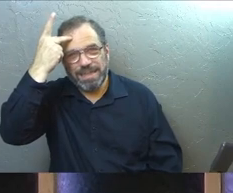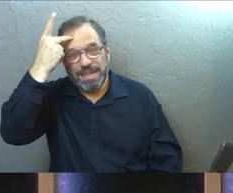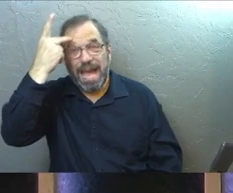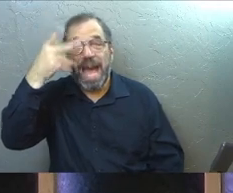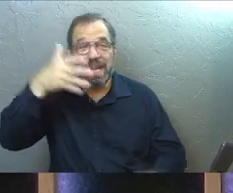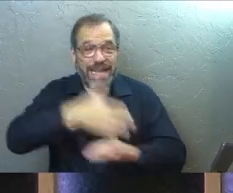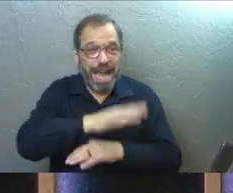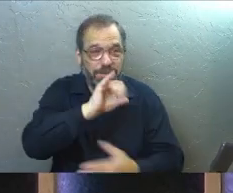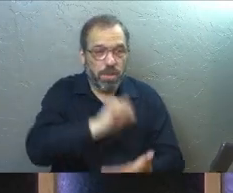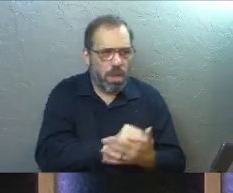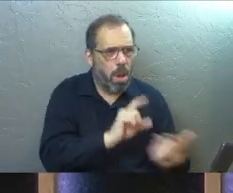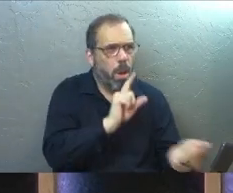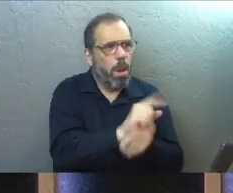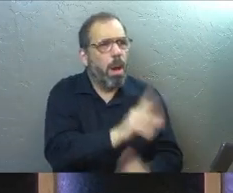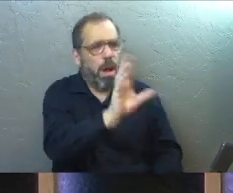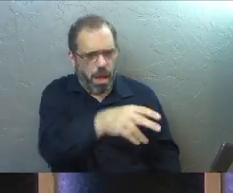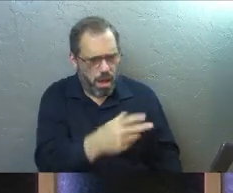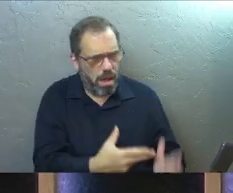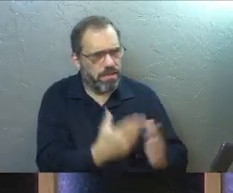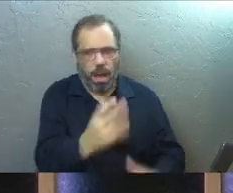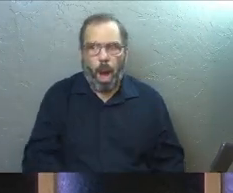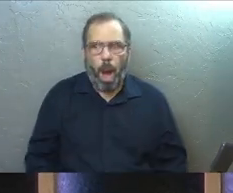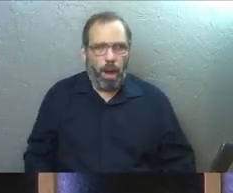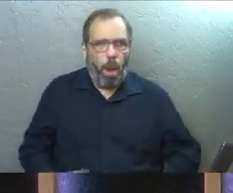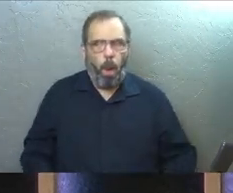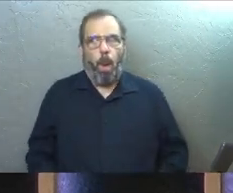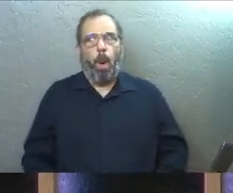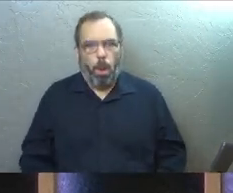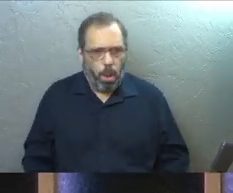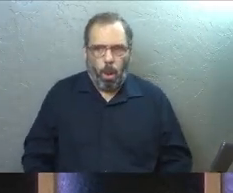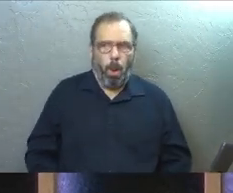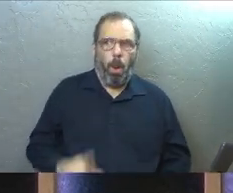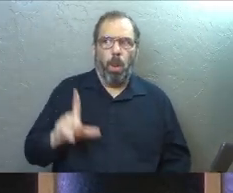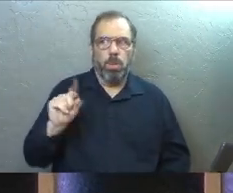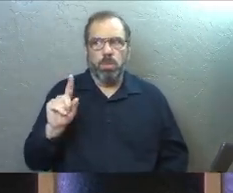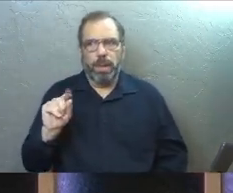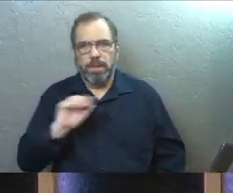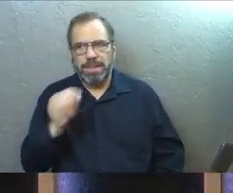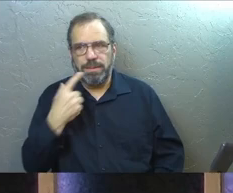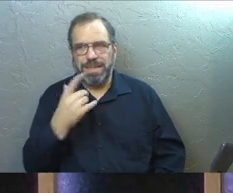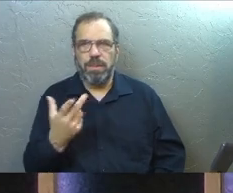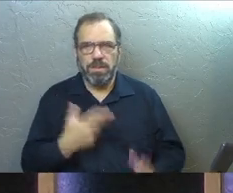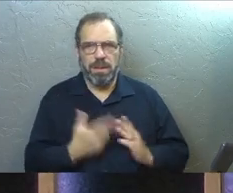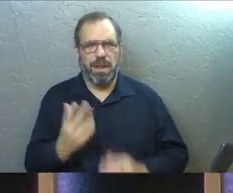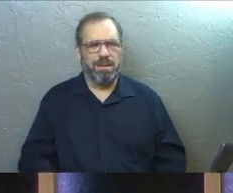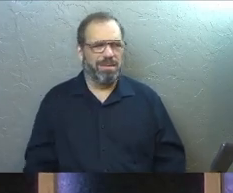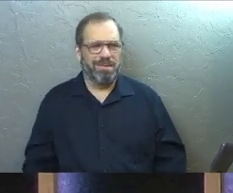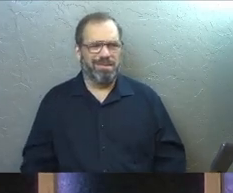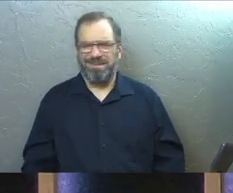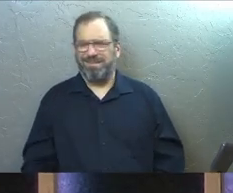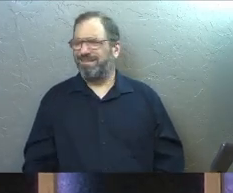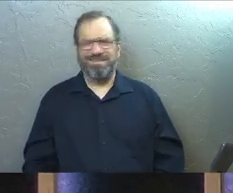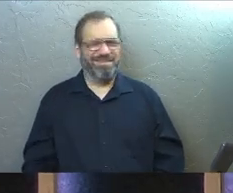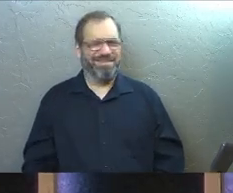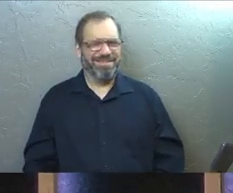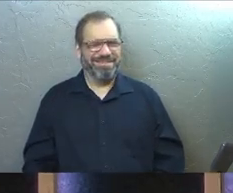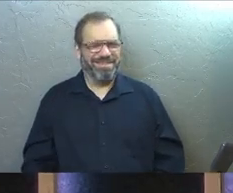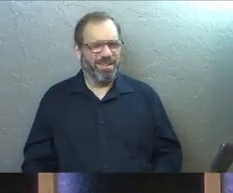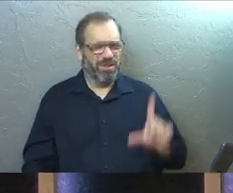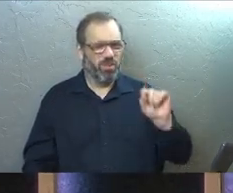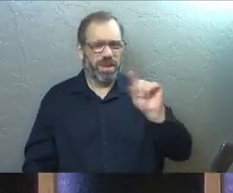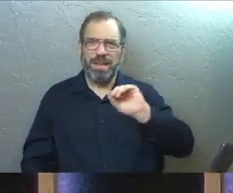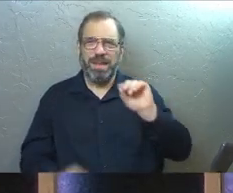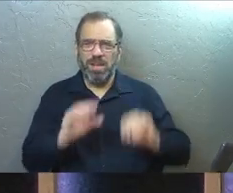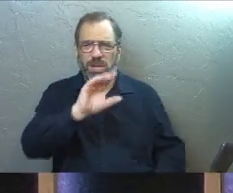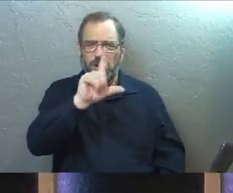then in the after show, somebody comes up with the fact checker and they're like, oh, only 20% of what they said was a lie. And you're like, well, that's not so bad in